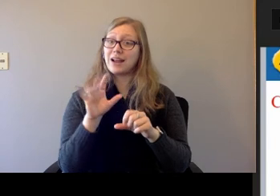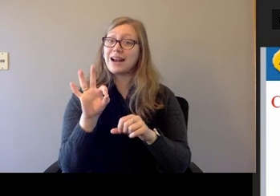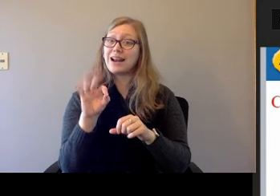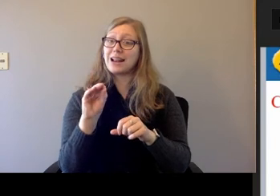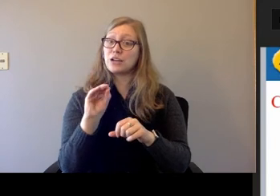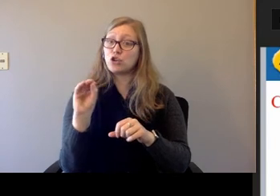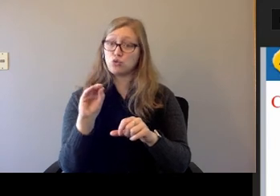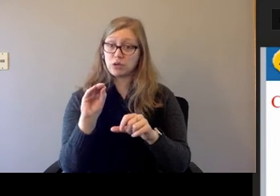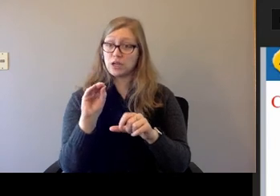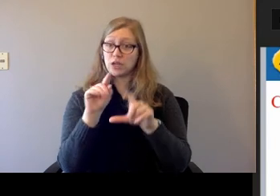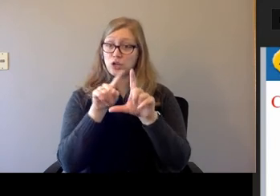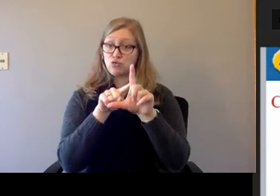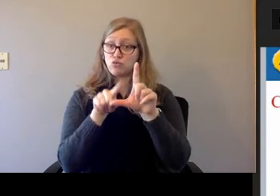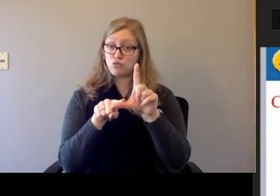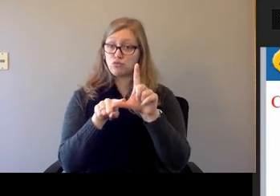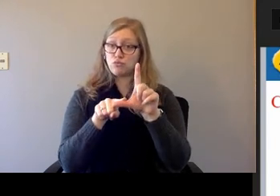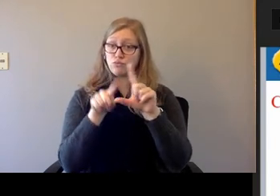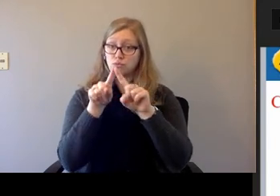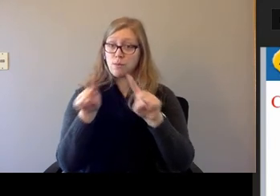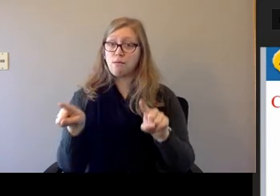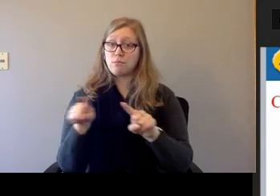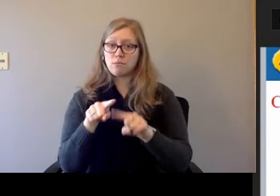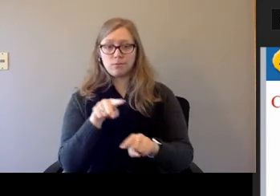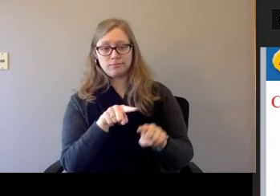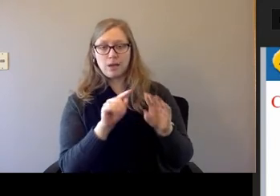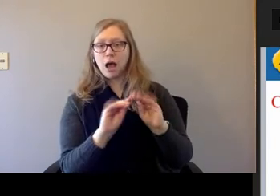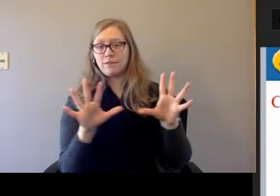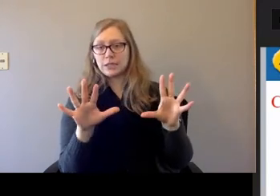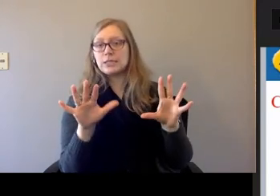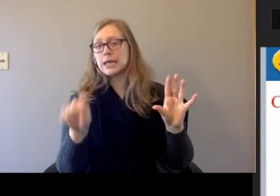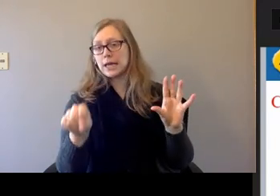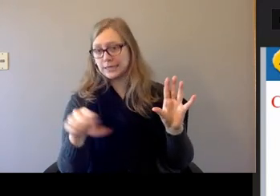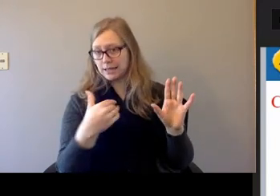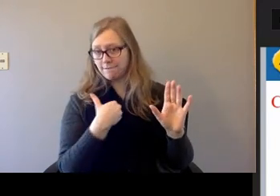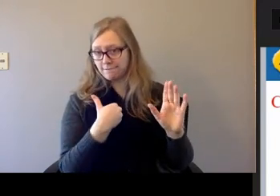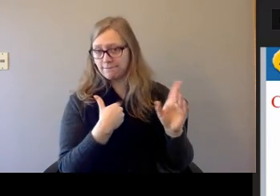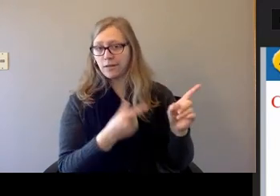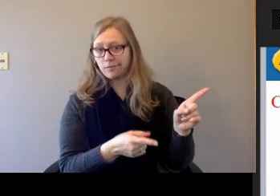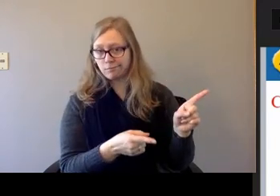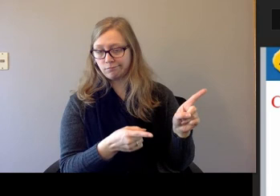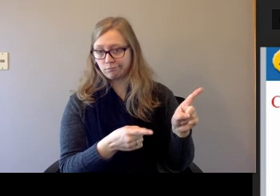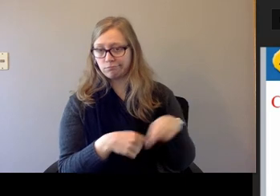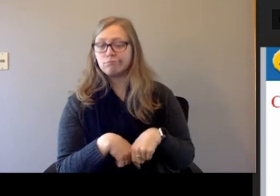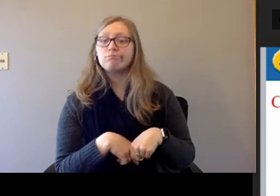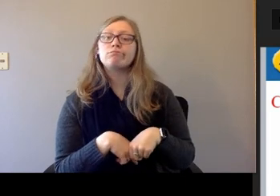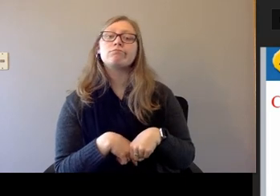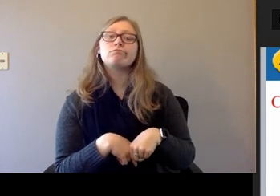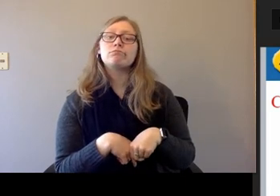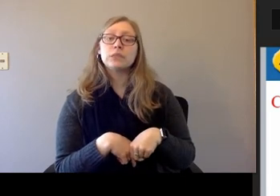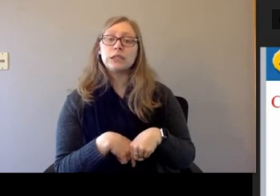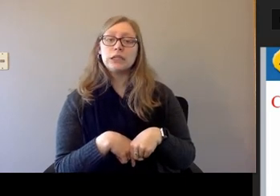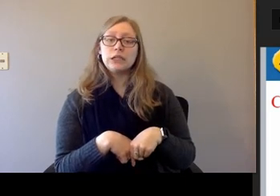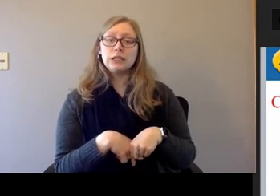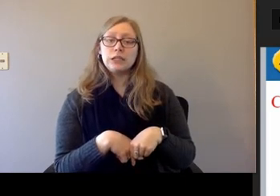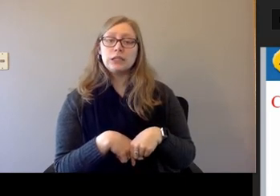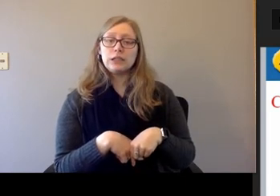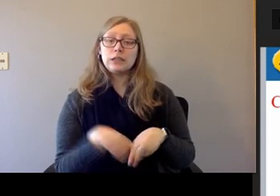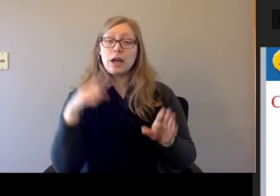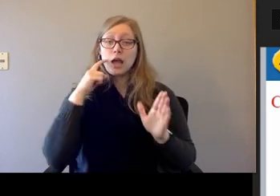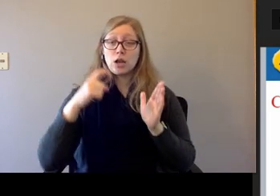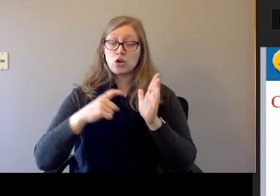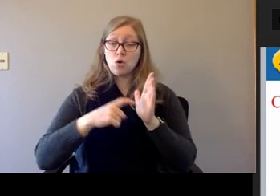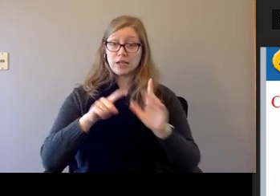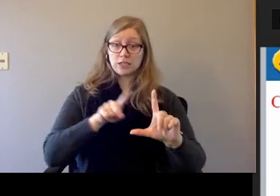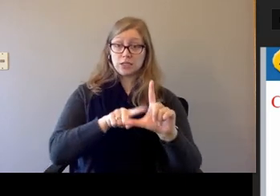It's clearly these are 90-degree triangles. And because this side that's congruent is opposite,